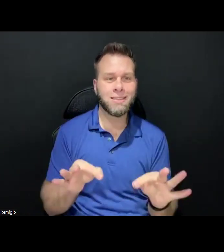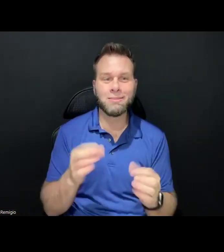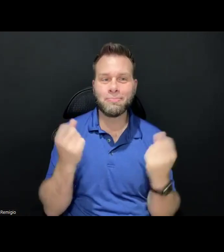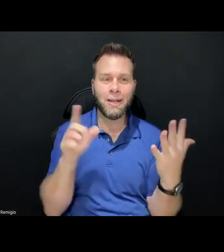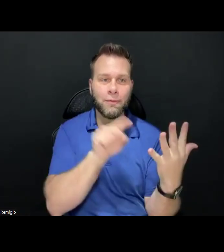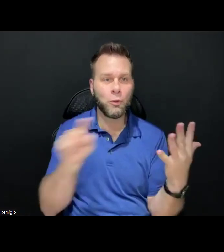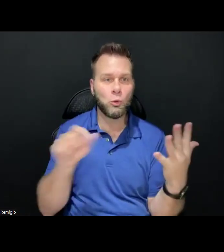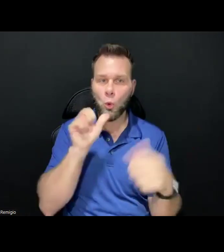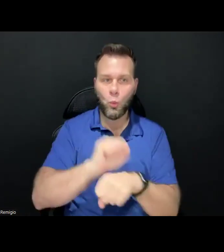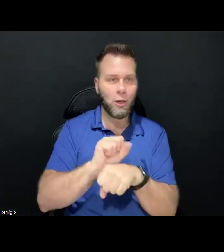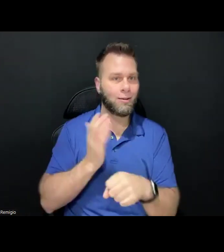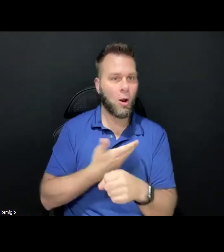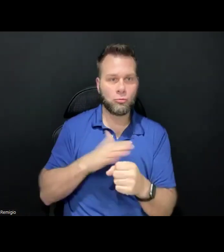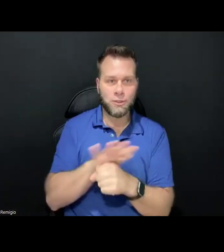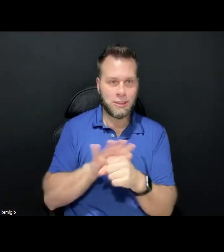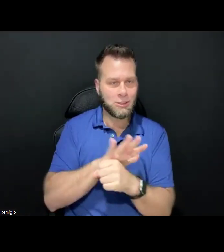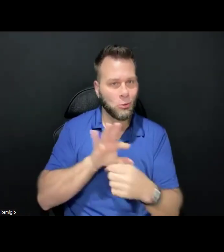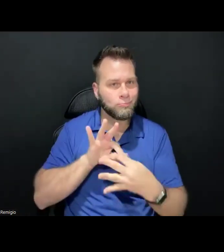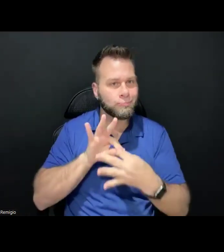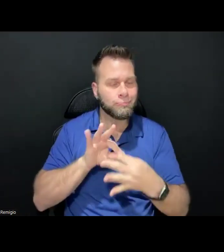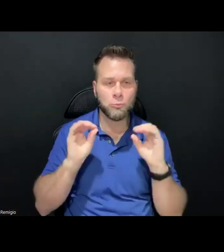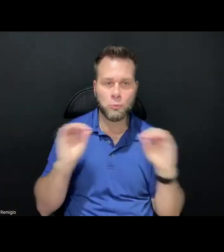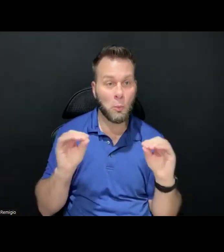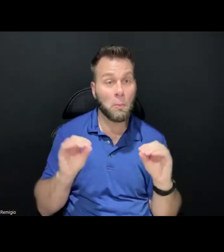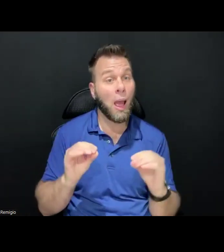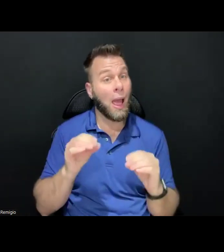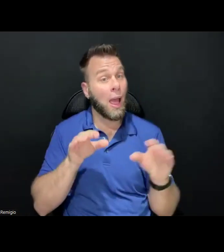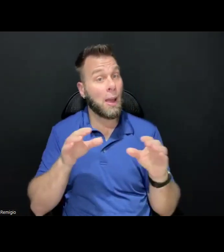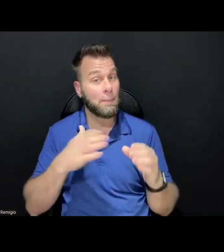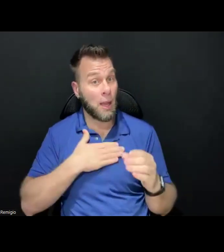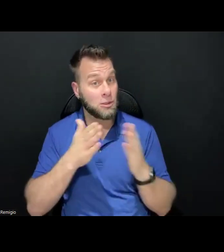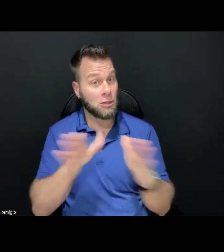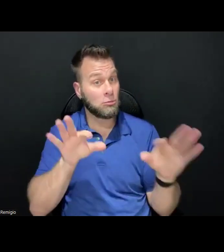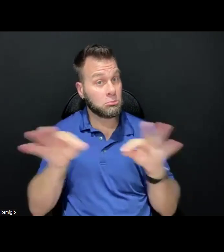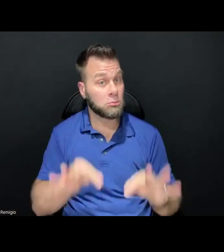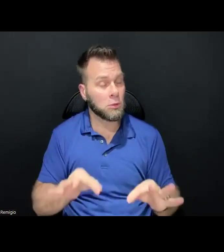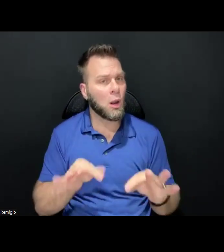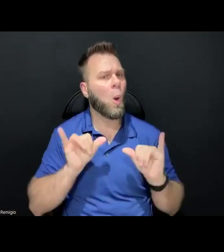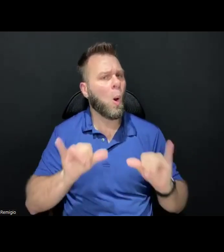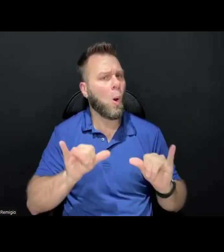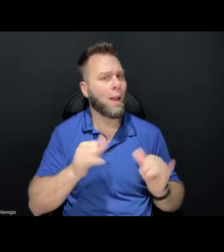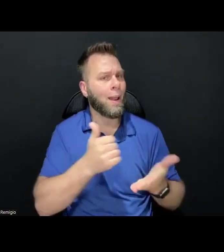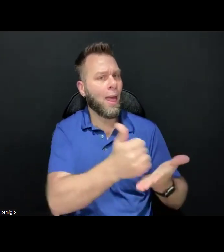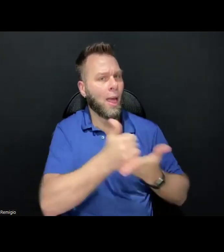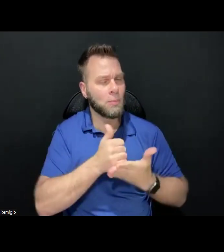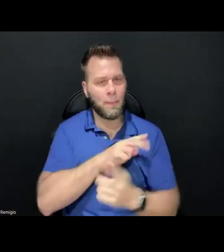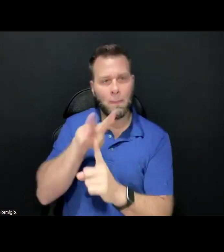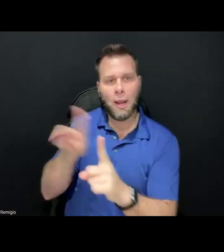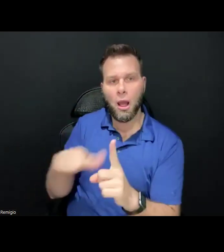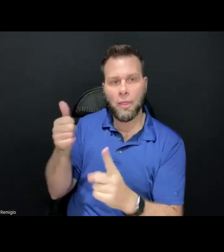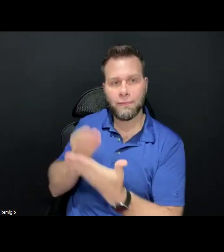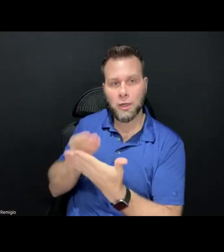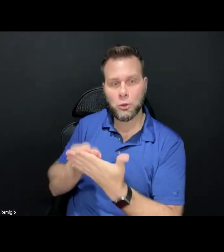with us directly. But you can take what I'm saying and apply it to many other funders that might be serving